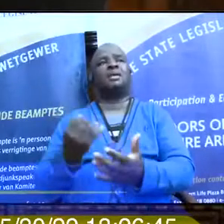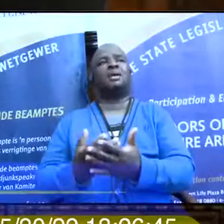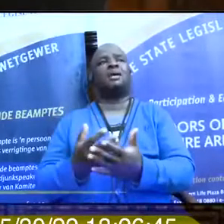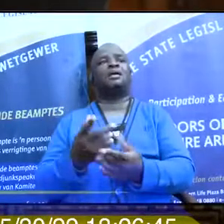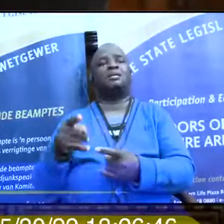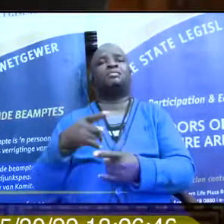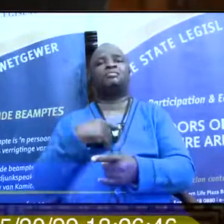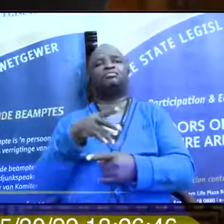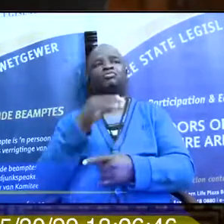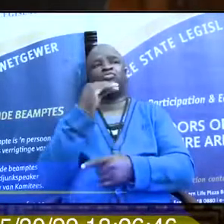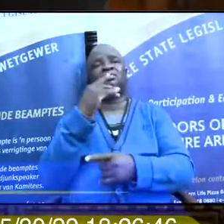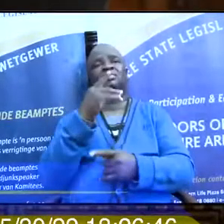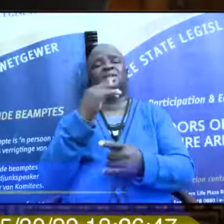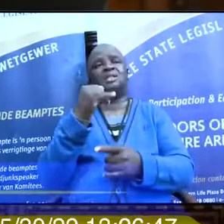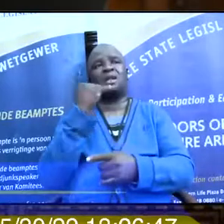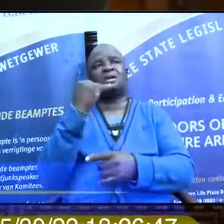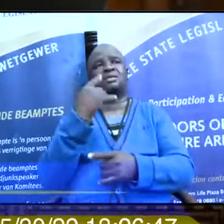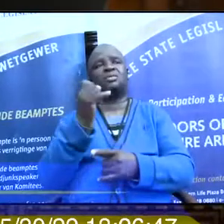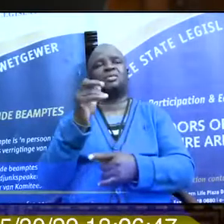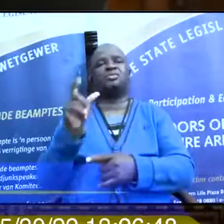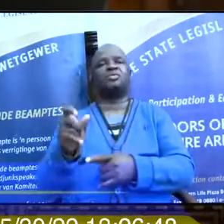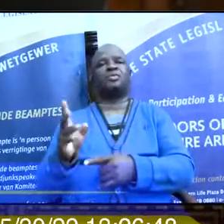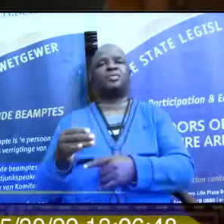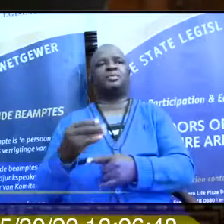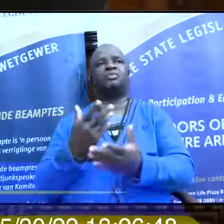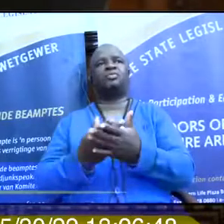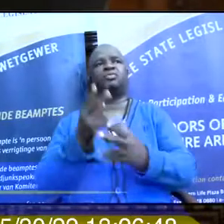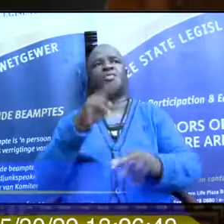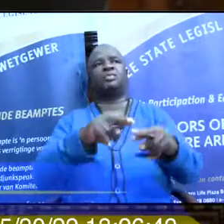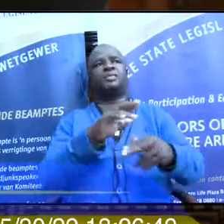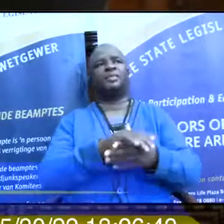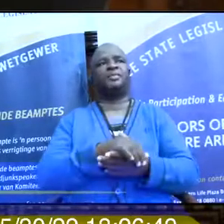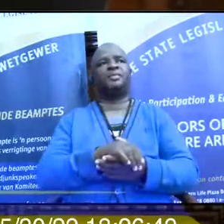smoking your open because you are not there to monitor them